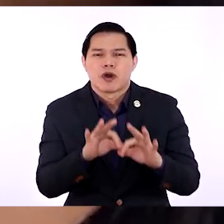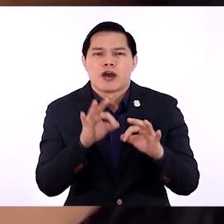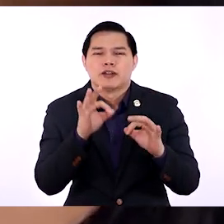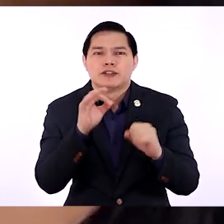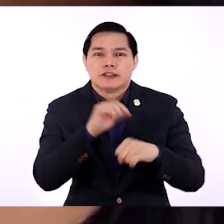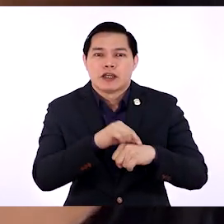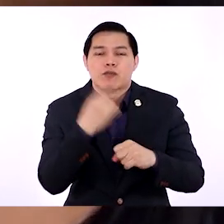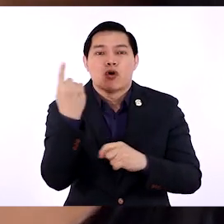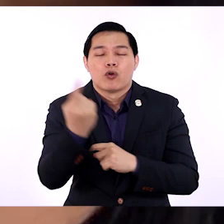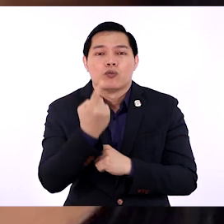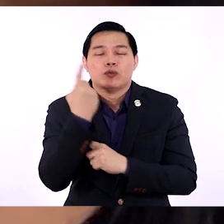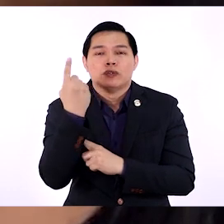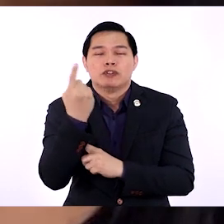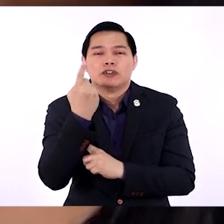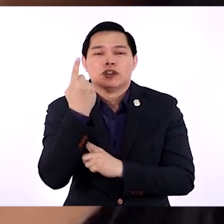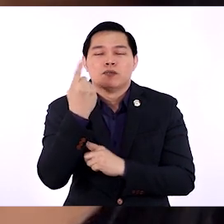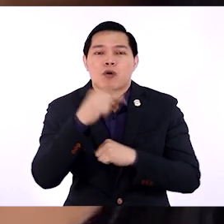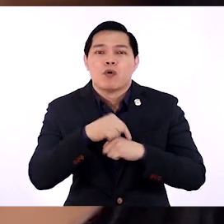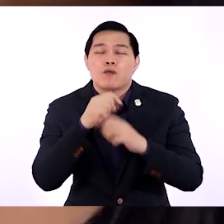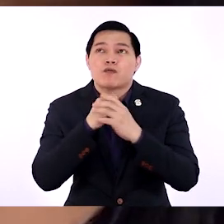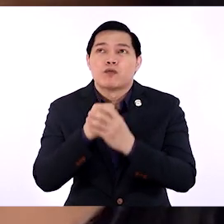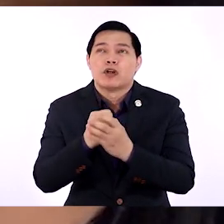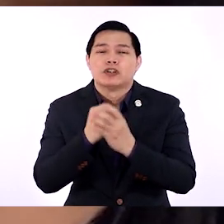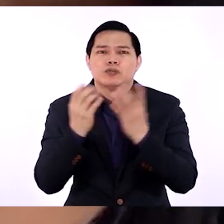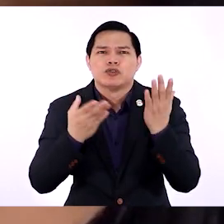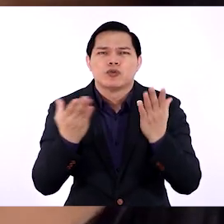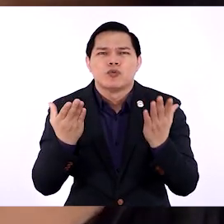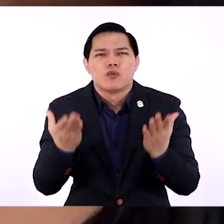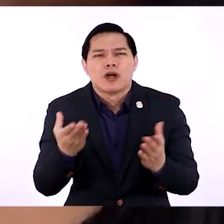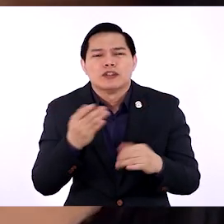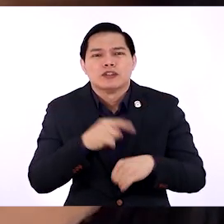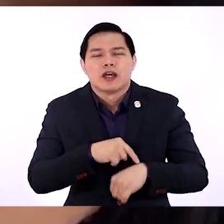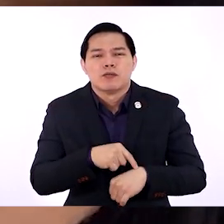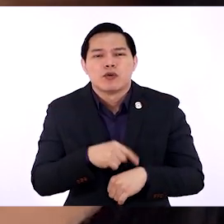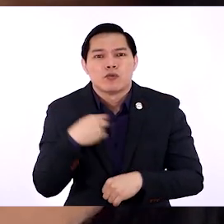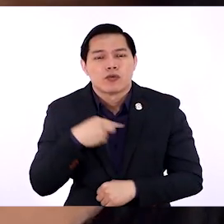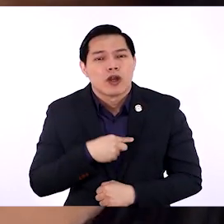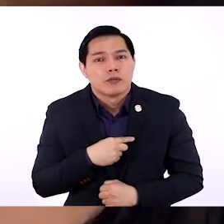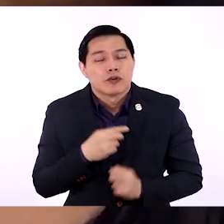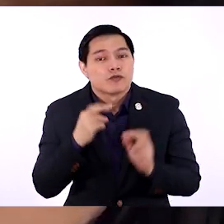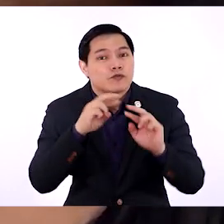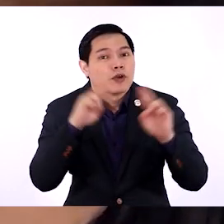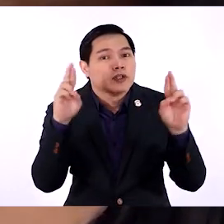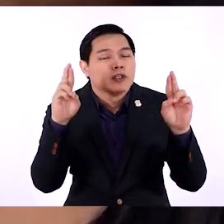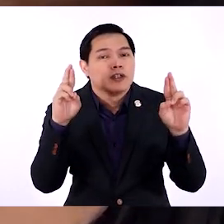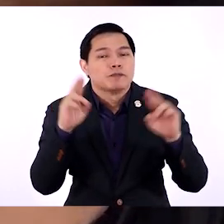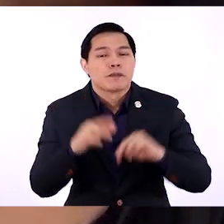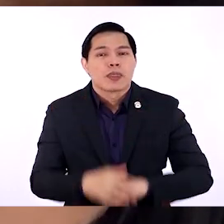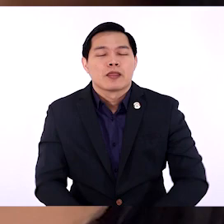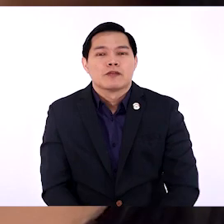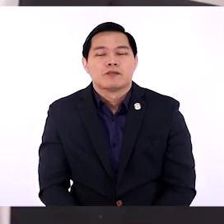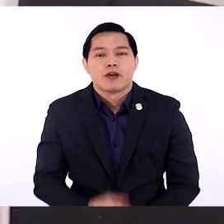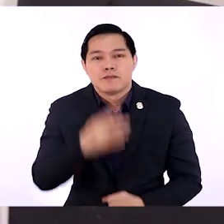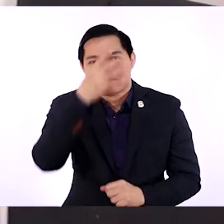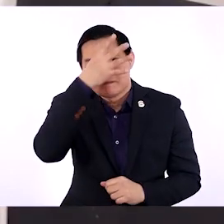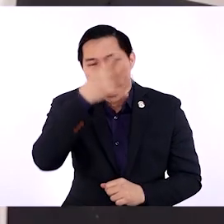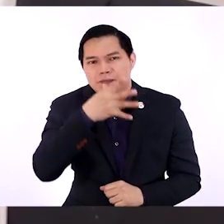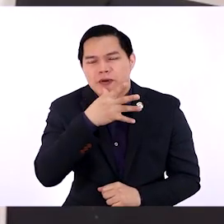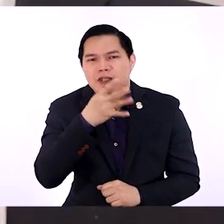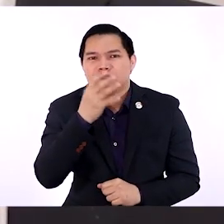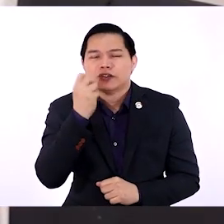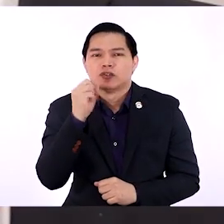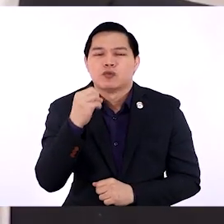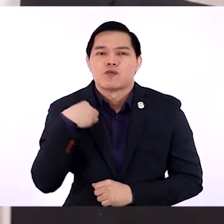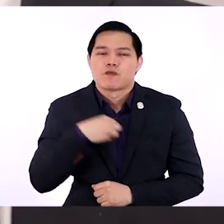that, is it time for worship service? What time is it at? Are we going to get ready? For that, as parents, it makes us so